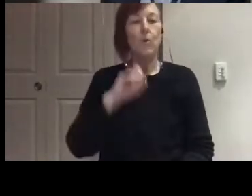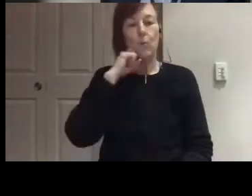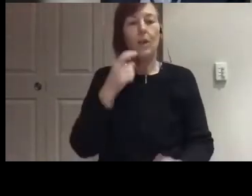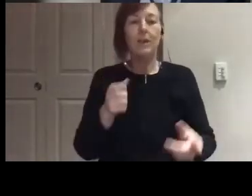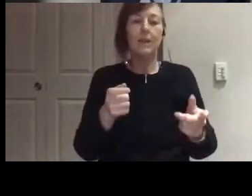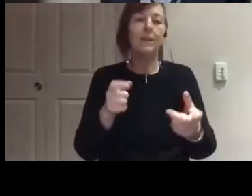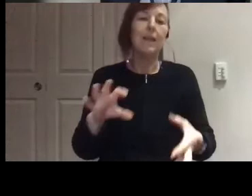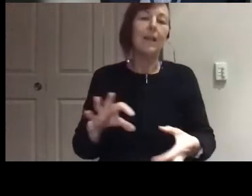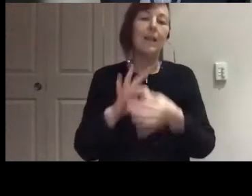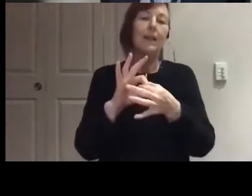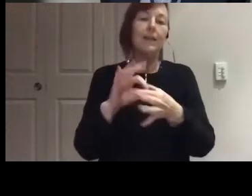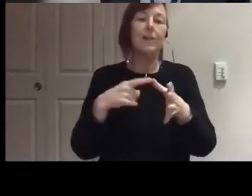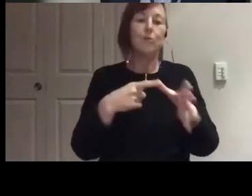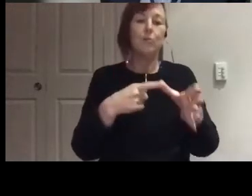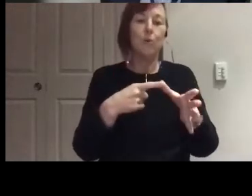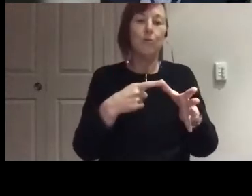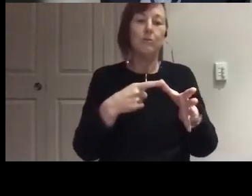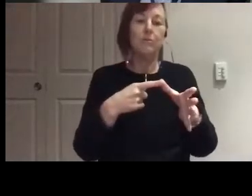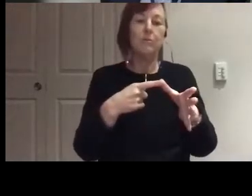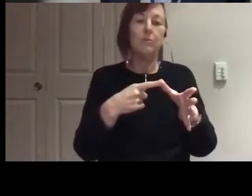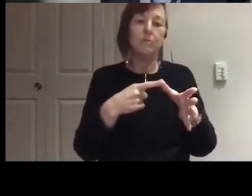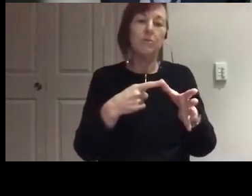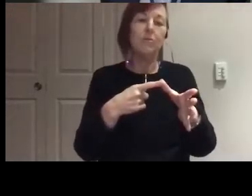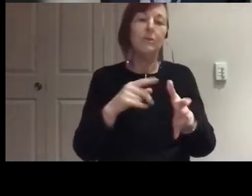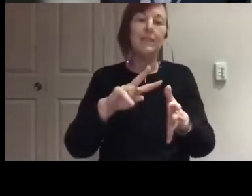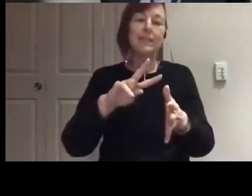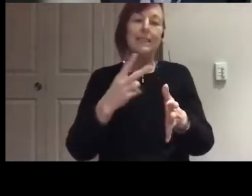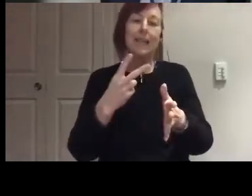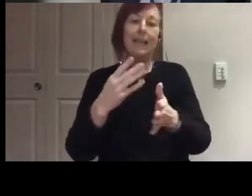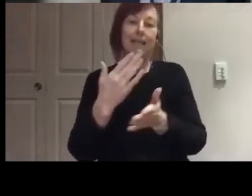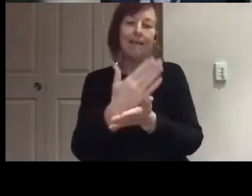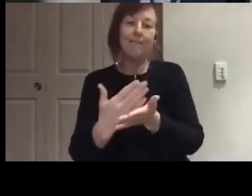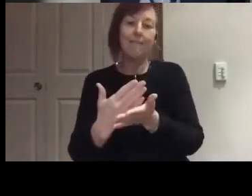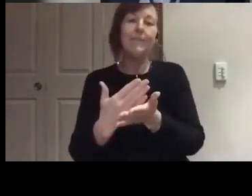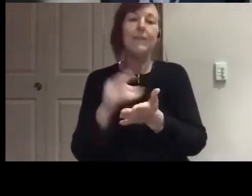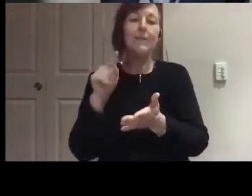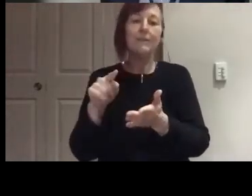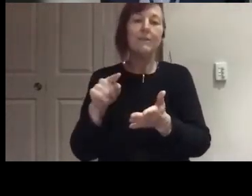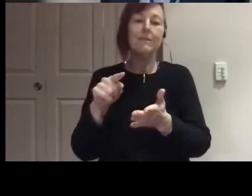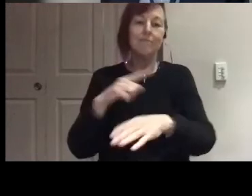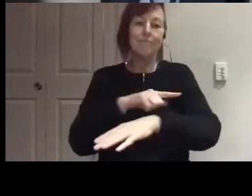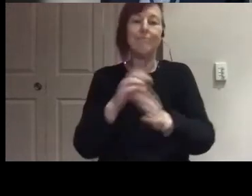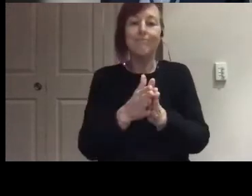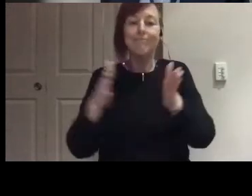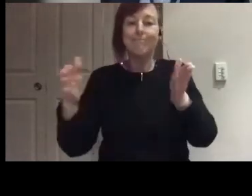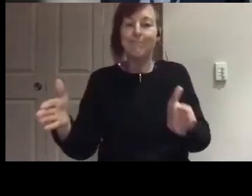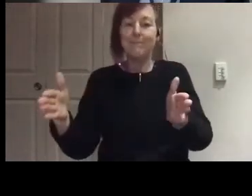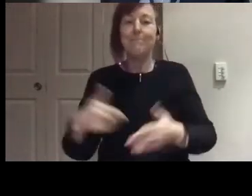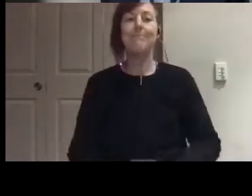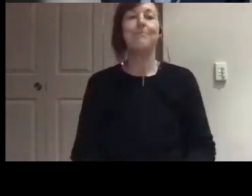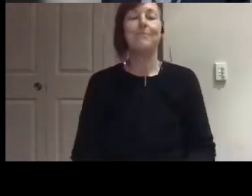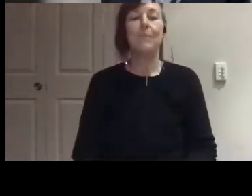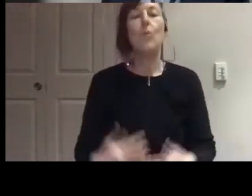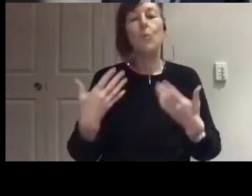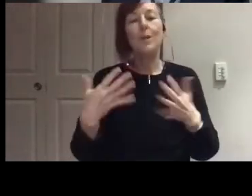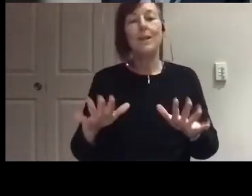to them at the conclusion. So we'll try and get to the questions around 5 past or 10 past 7, so we allow plenty of time